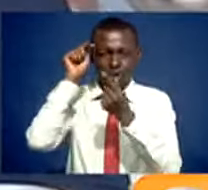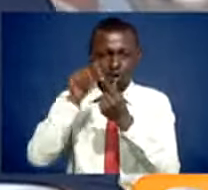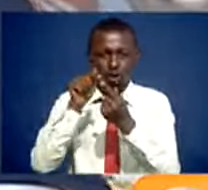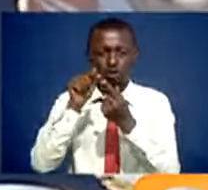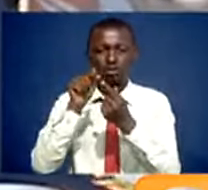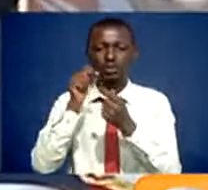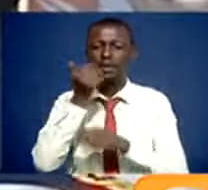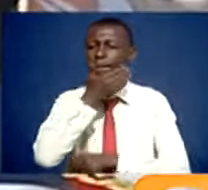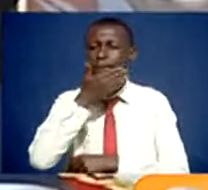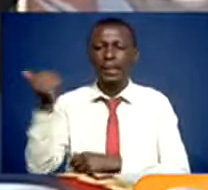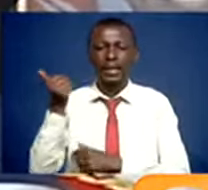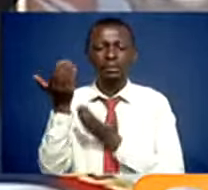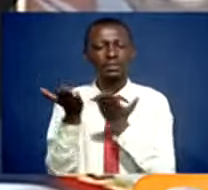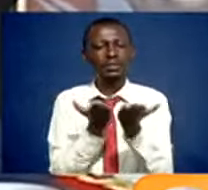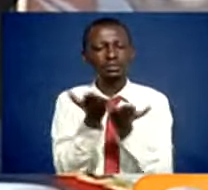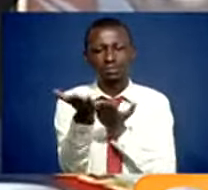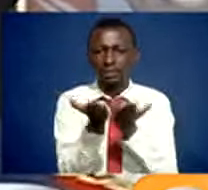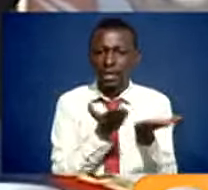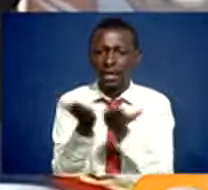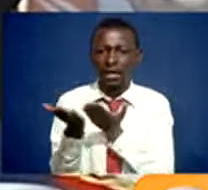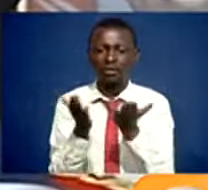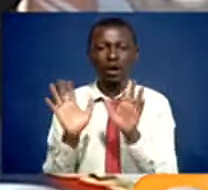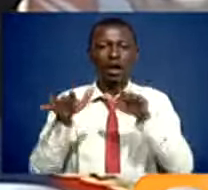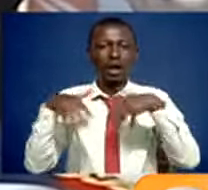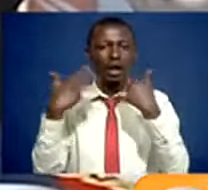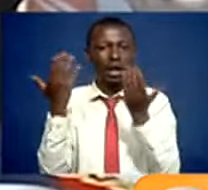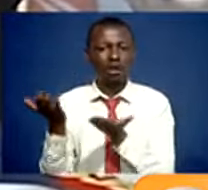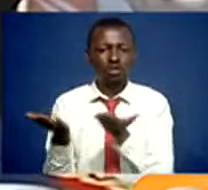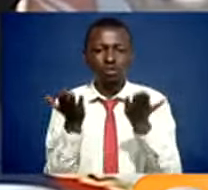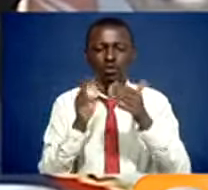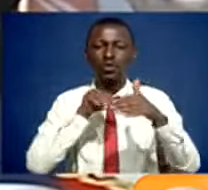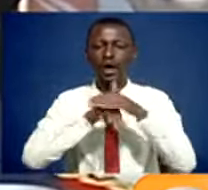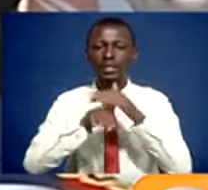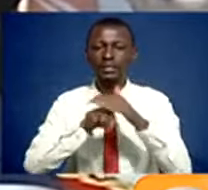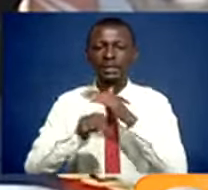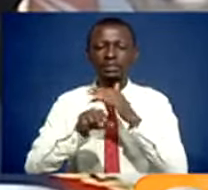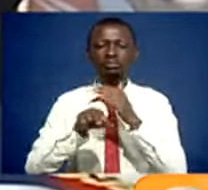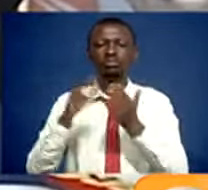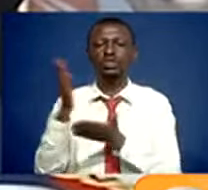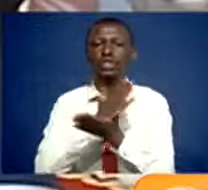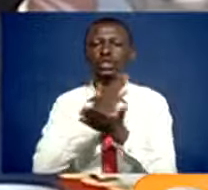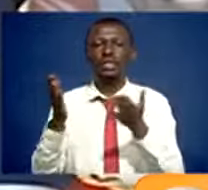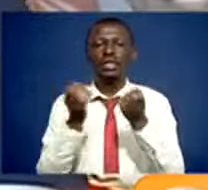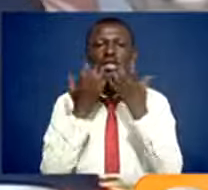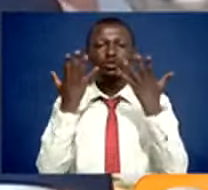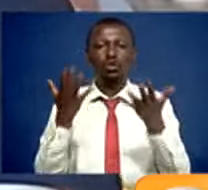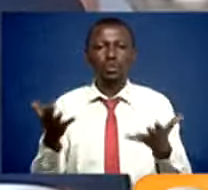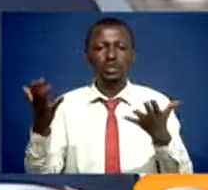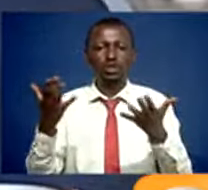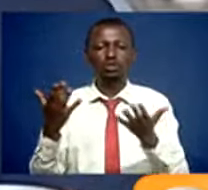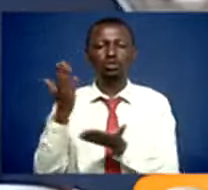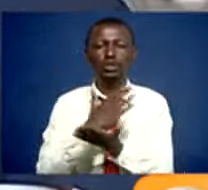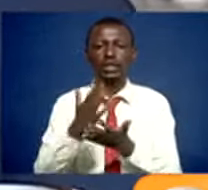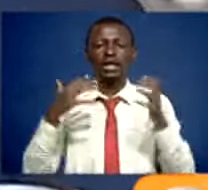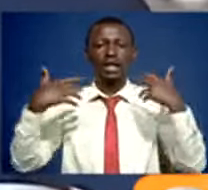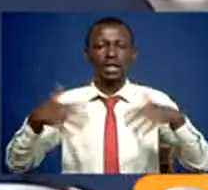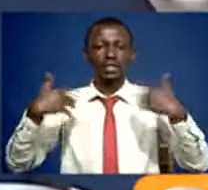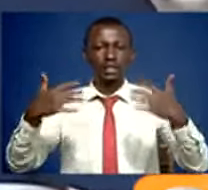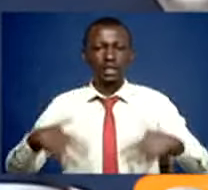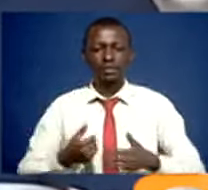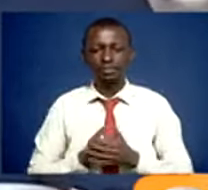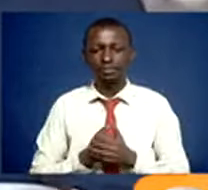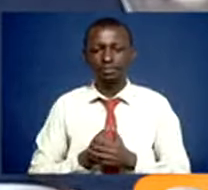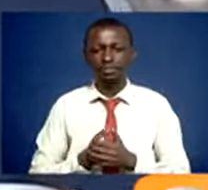them better by improving access, sharing and utilizing of information in the agricultural sector. We have